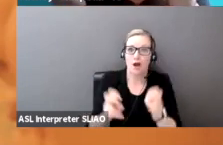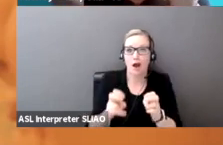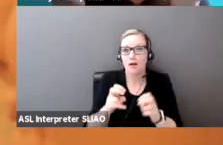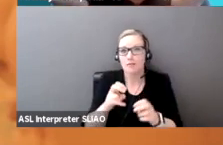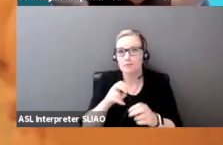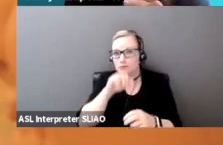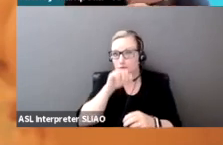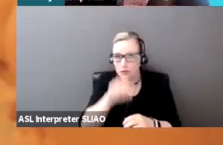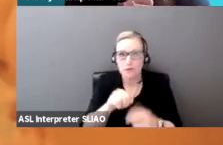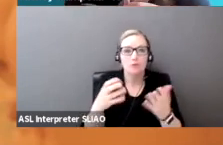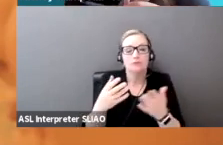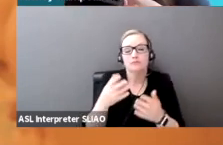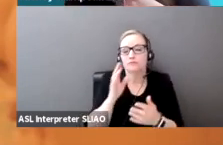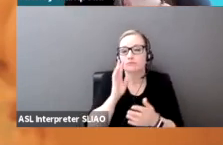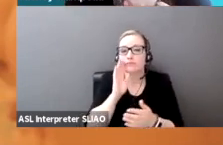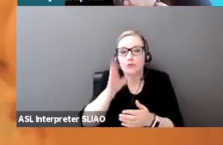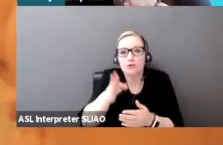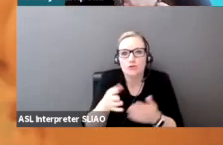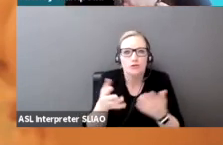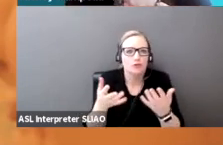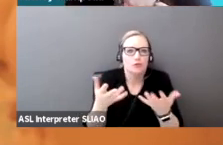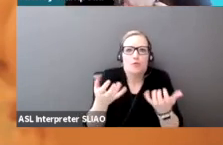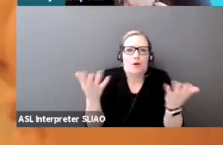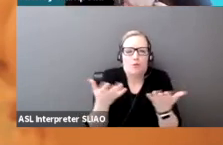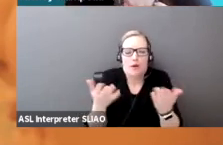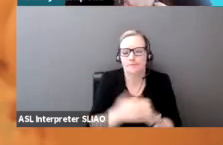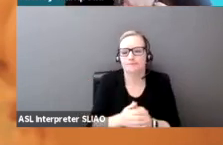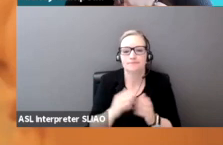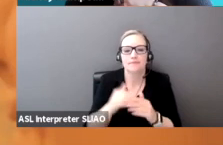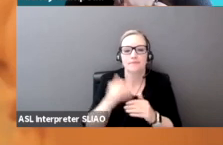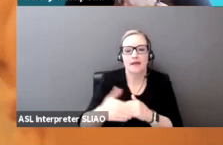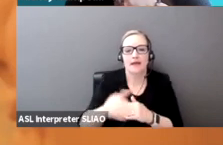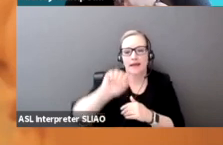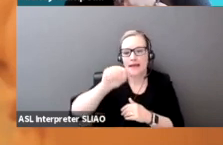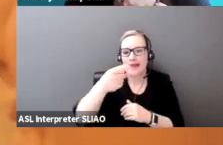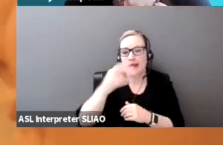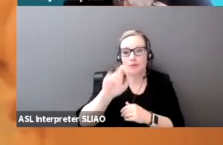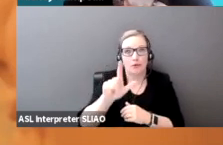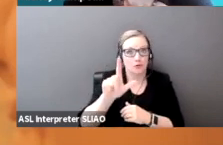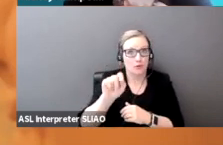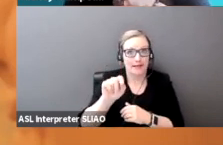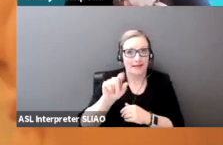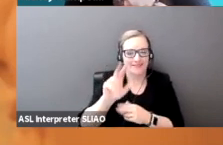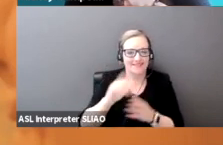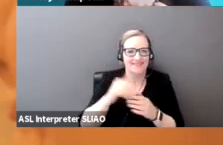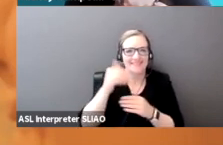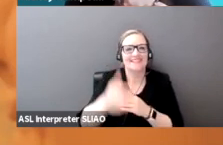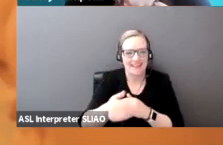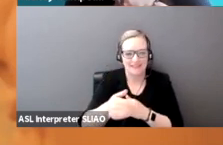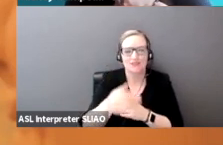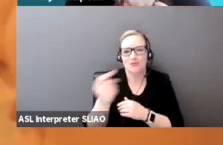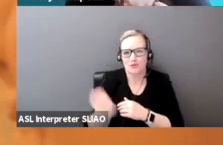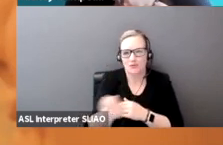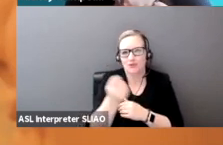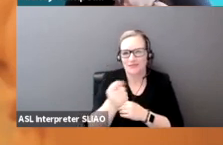So future sessions, April 20th will be our next Toolkit Tuesday session. We'd love for you to attend then. So thank